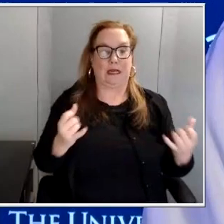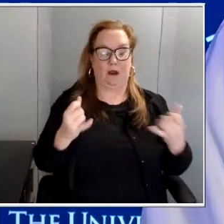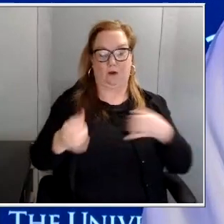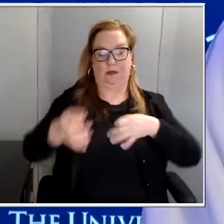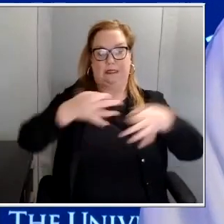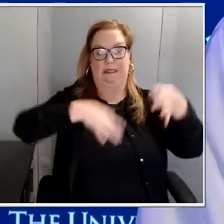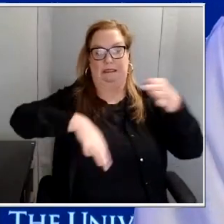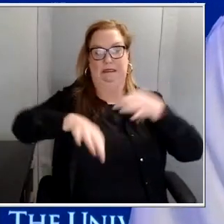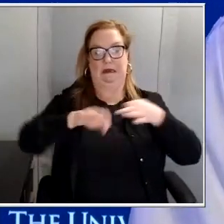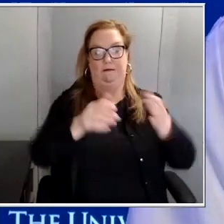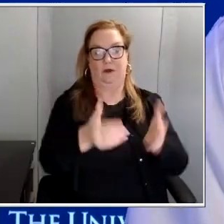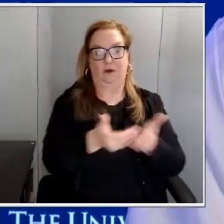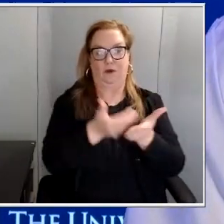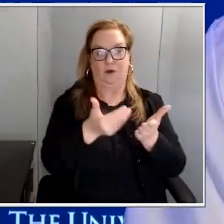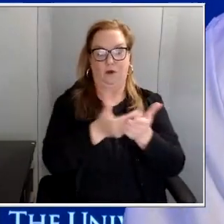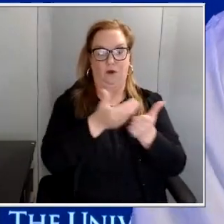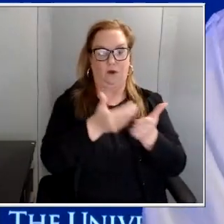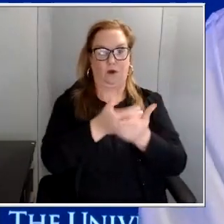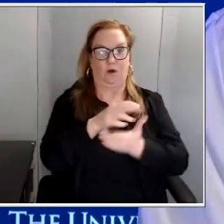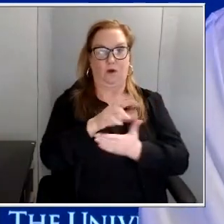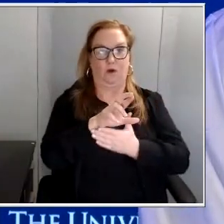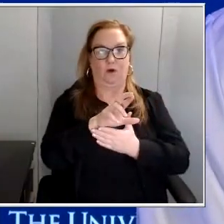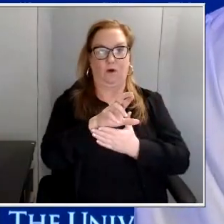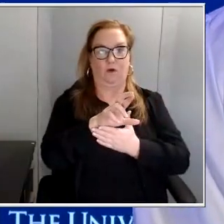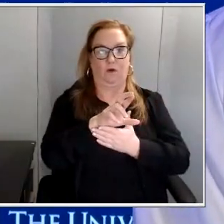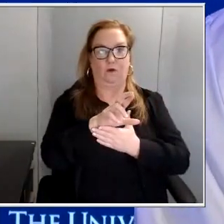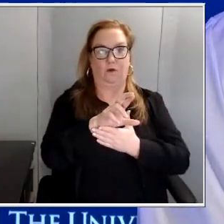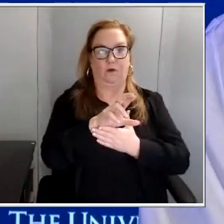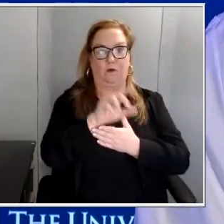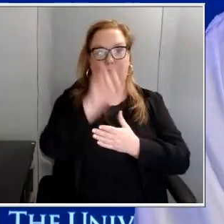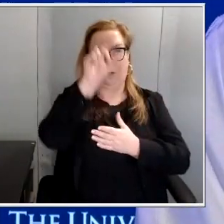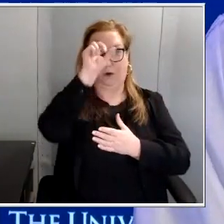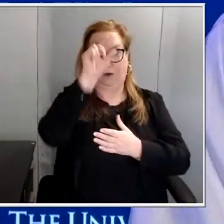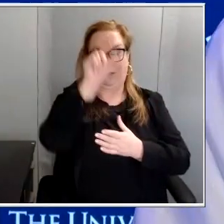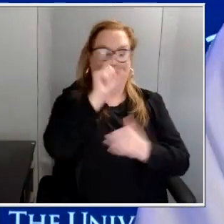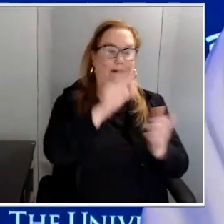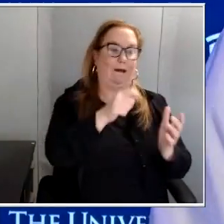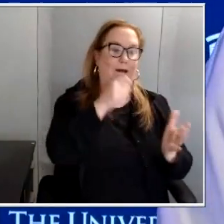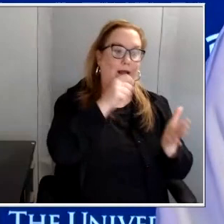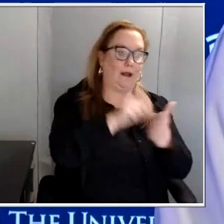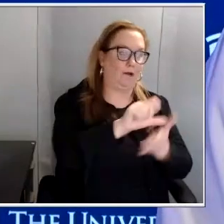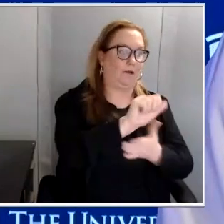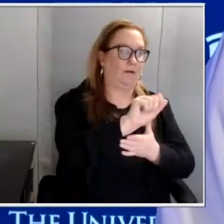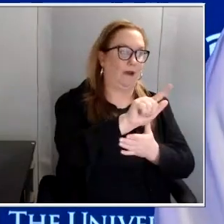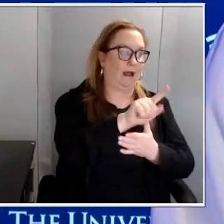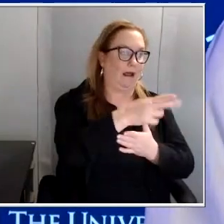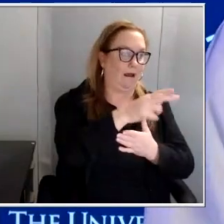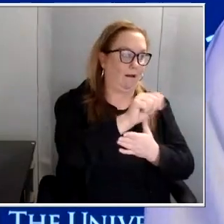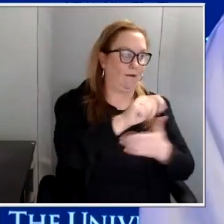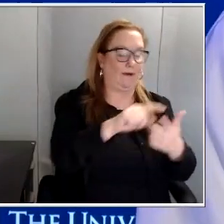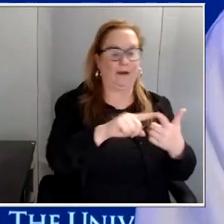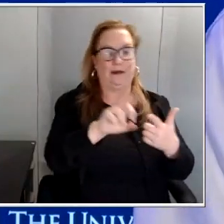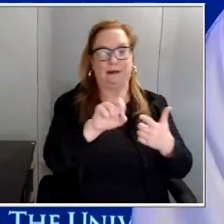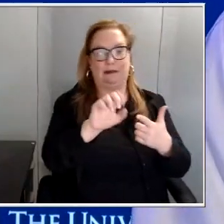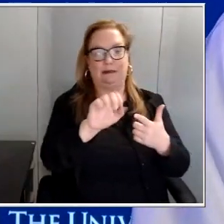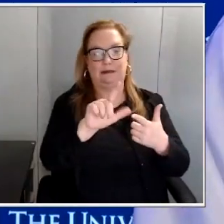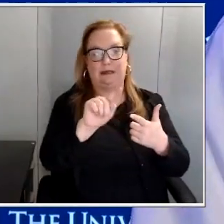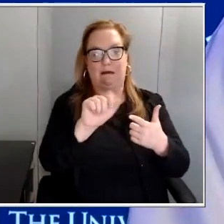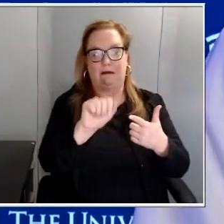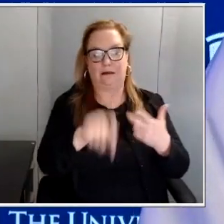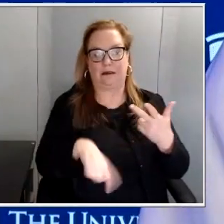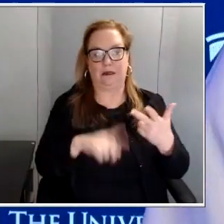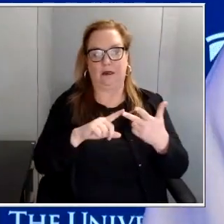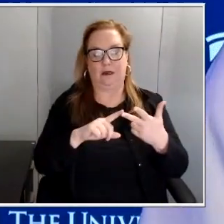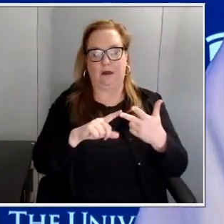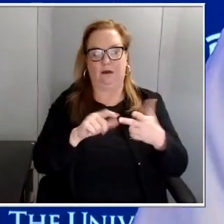new Roman or Greek letters such as Alpha, Delta, we only had offshoots